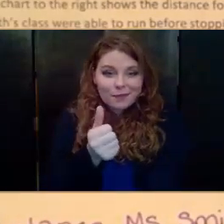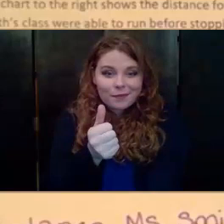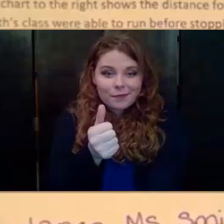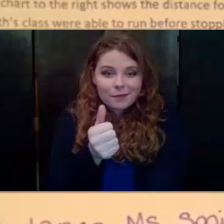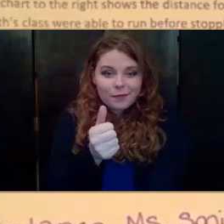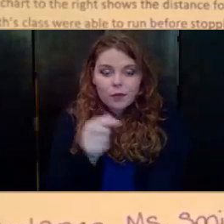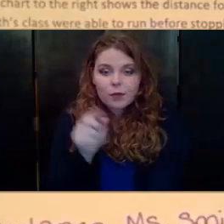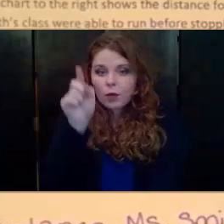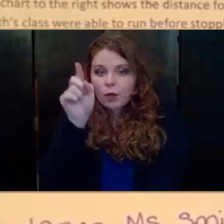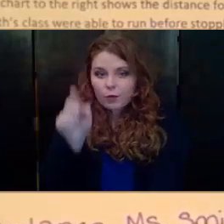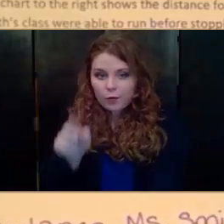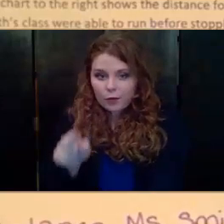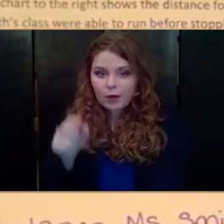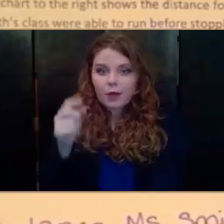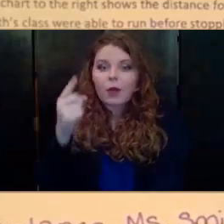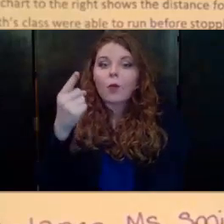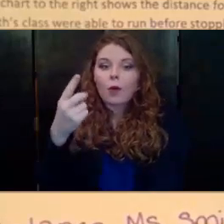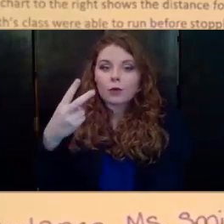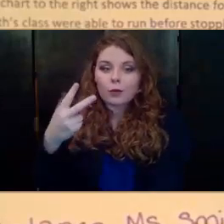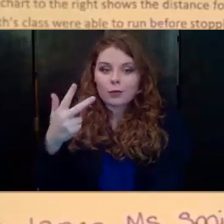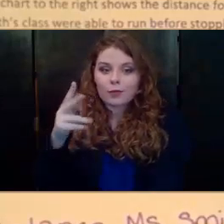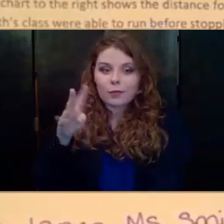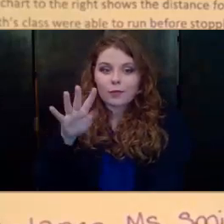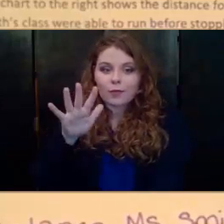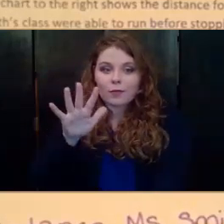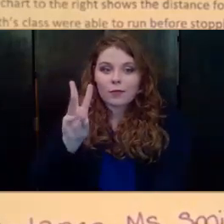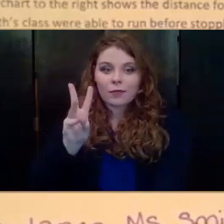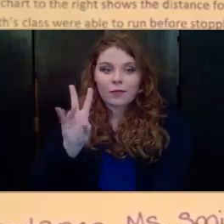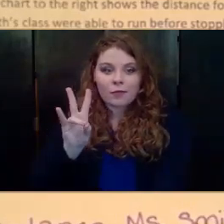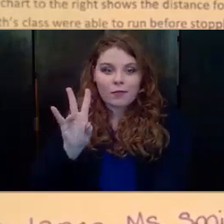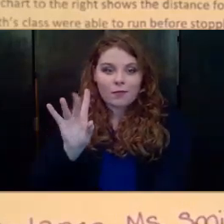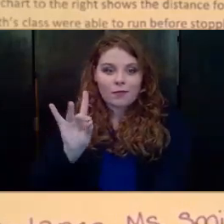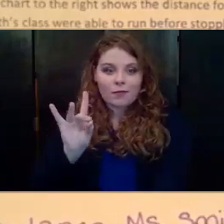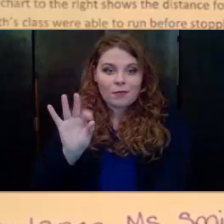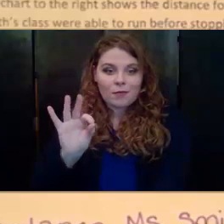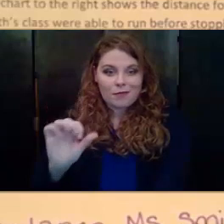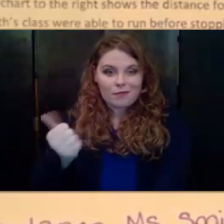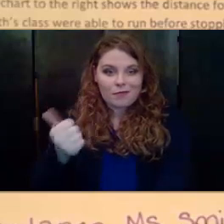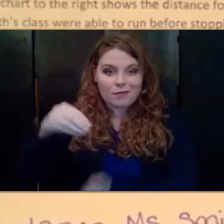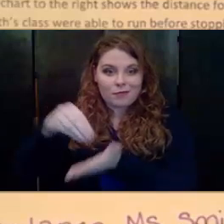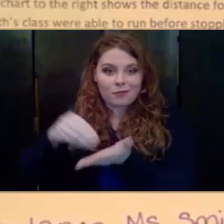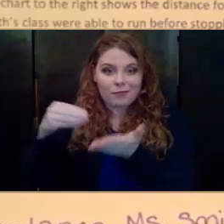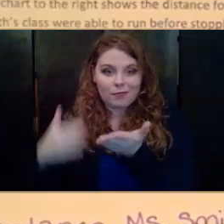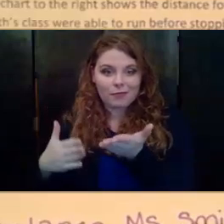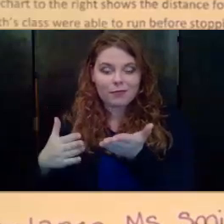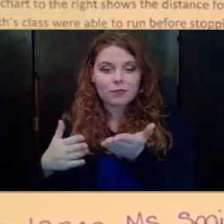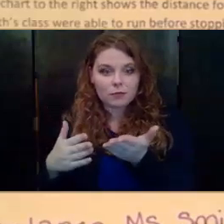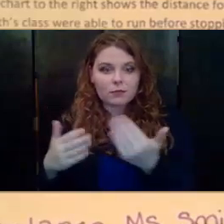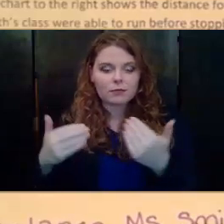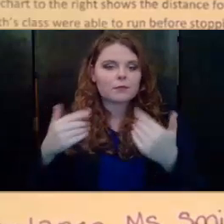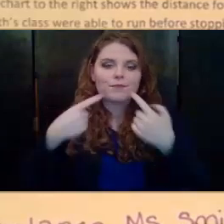over here I have 1, 2, 3, 4, 5, 6, 7, 8, 9, 10 students. So we